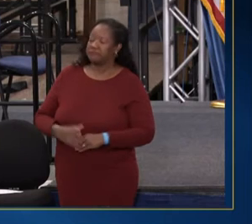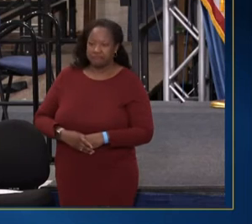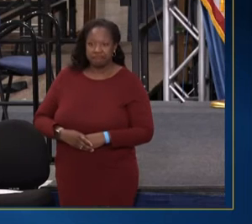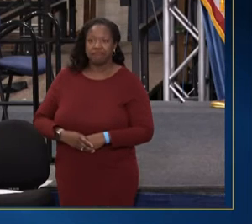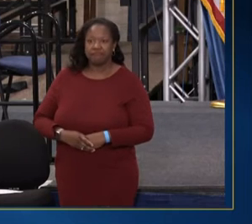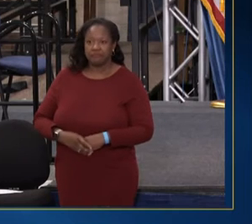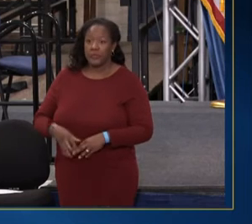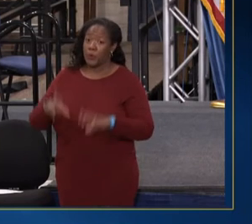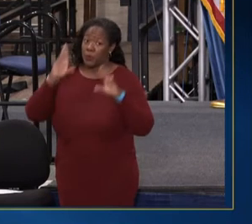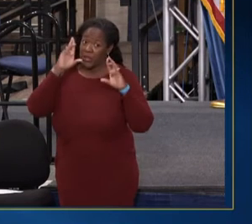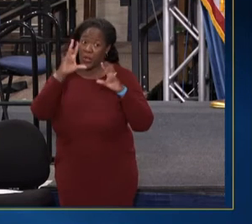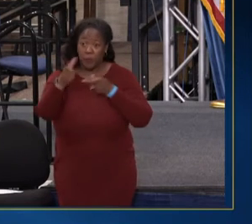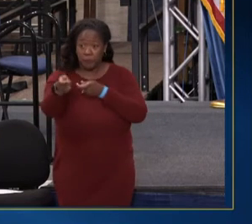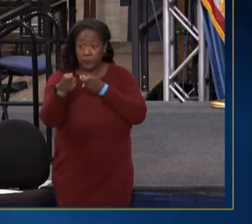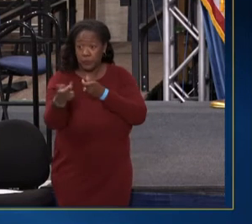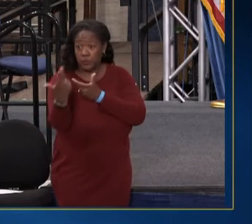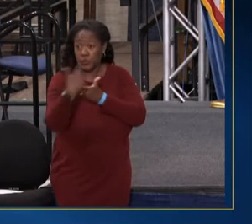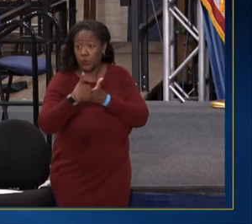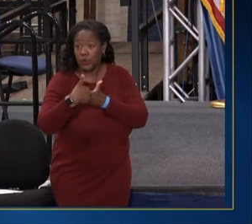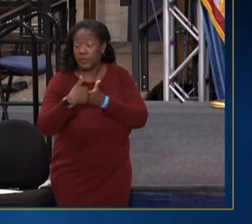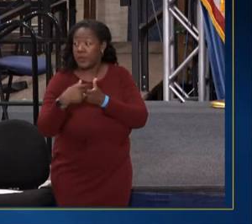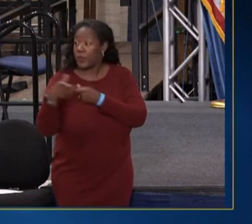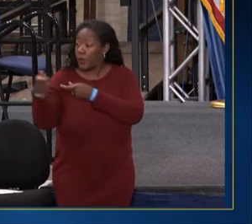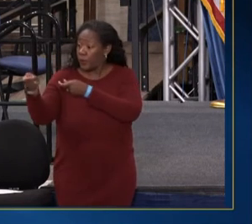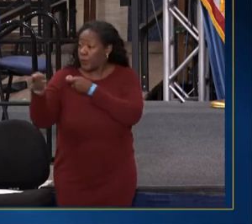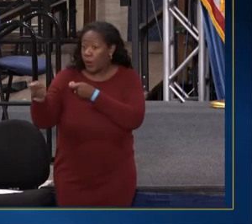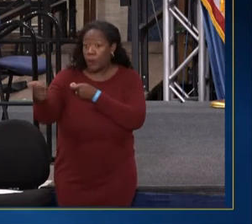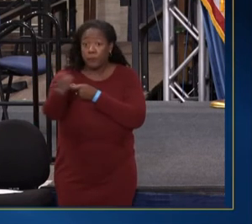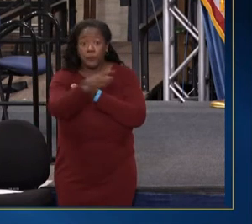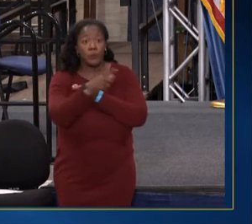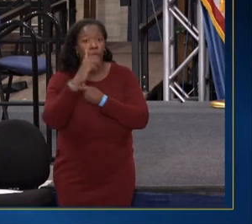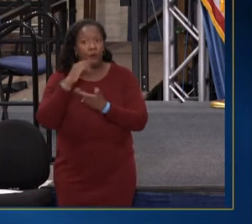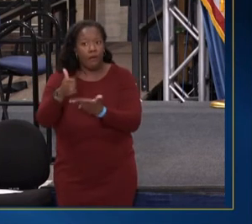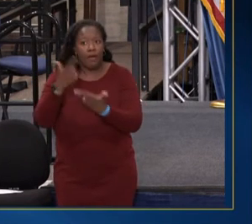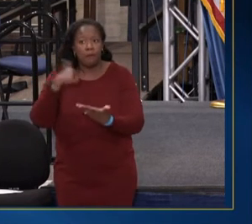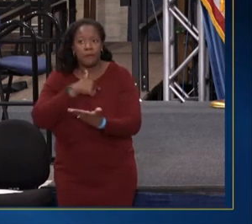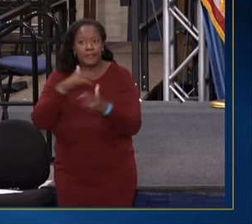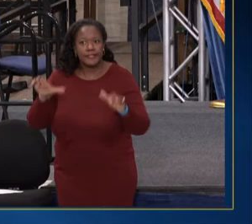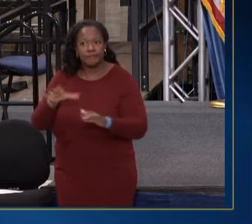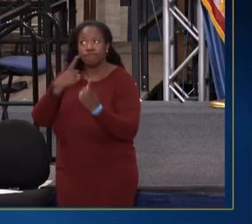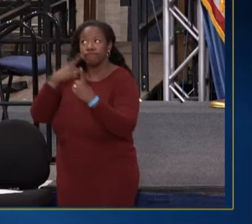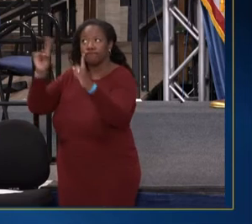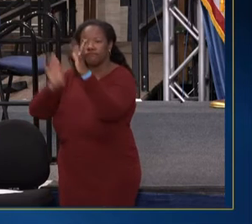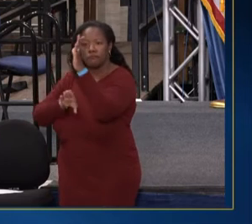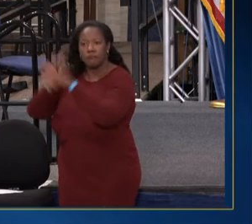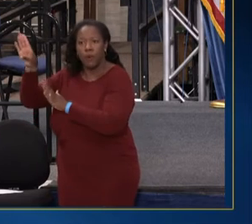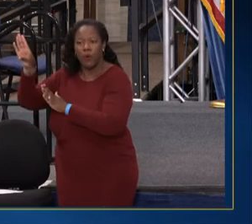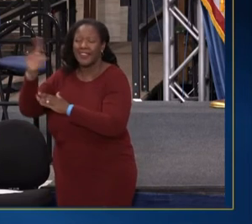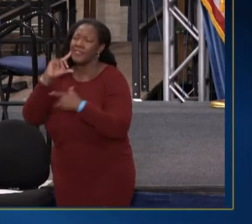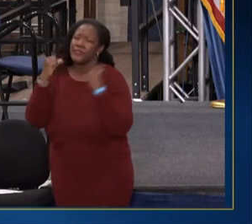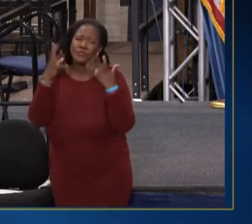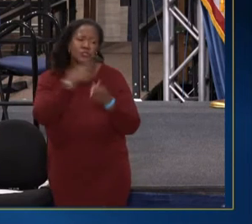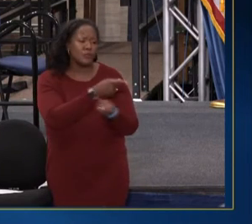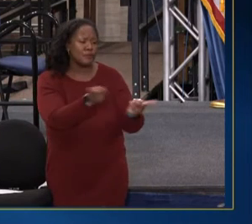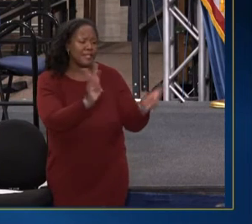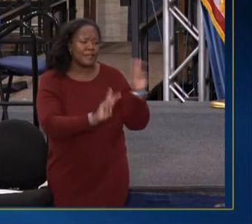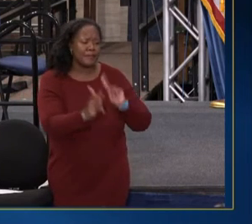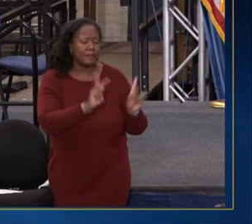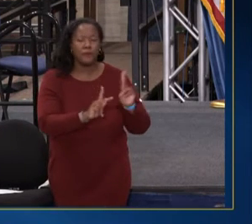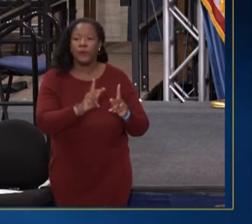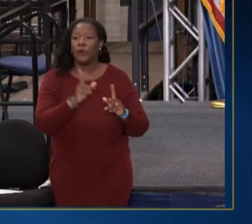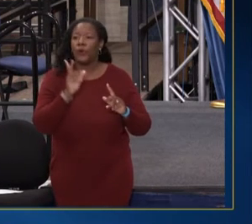hope to enlist you. We hope you're there. We hope you can get us to do more, because there are too many people who are muscling